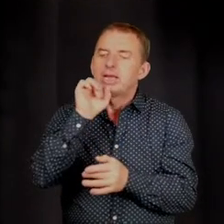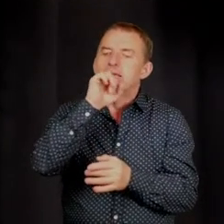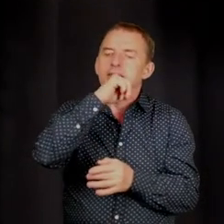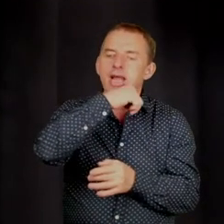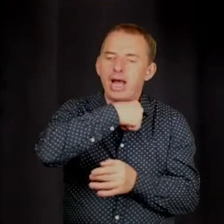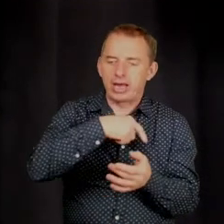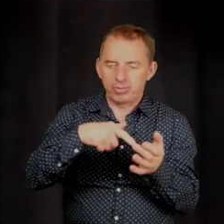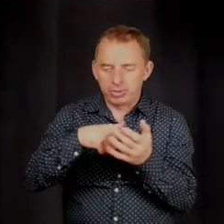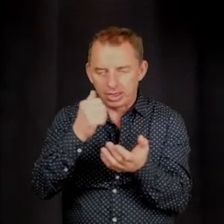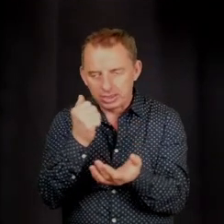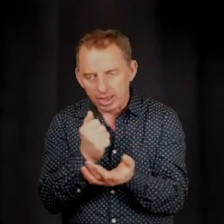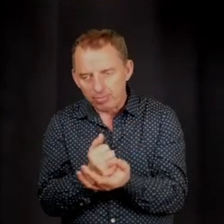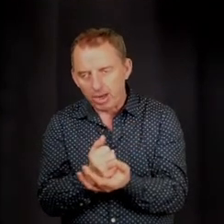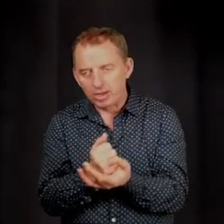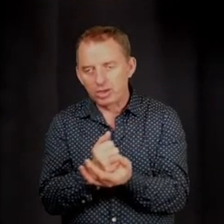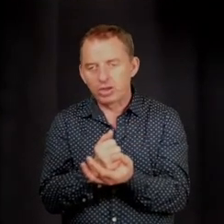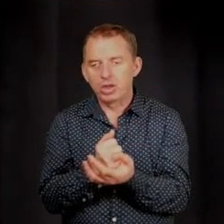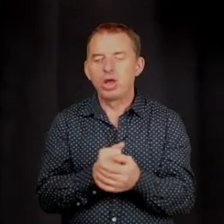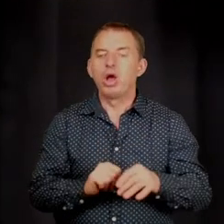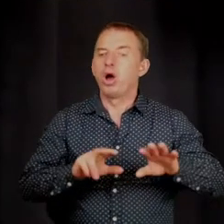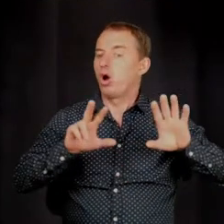Testamencie